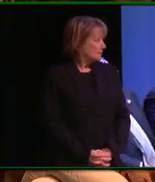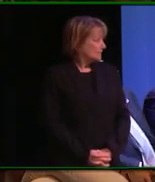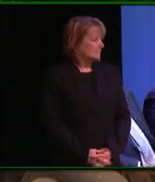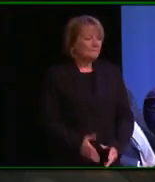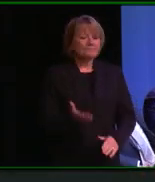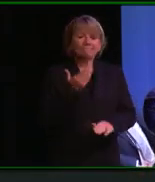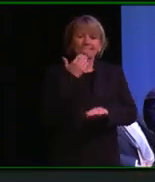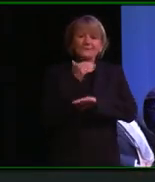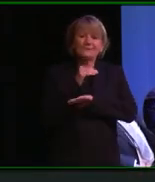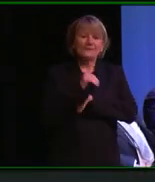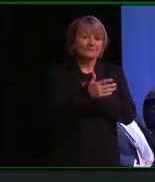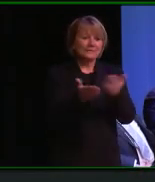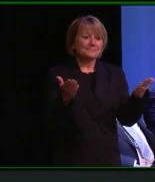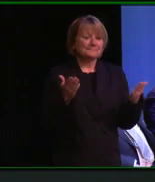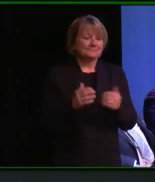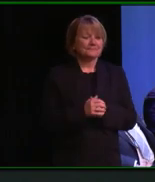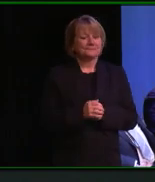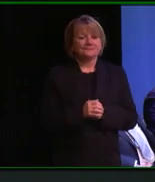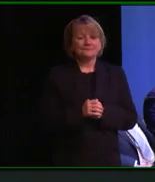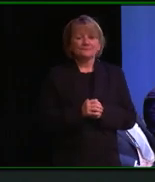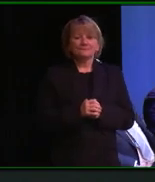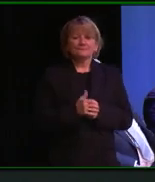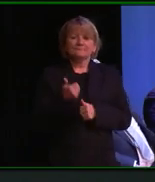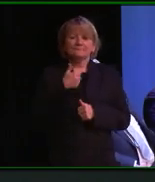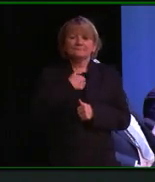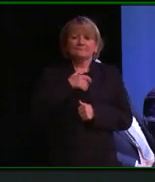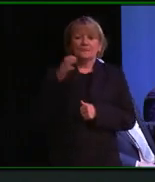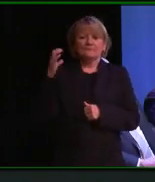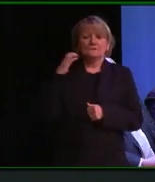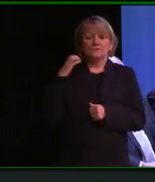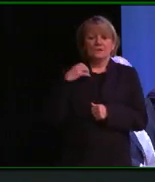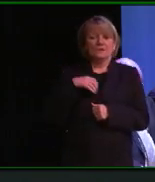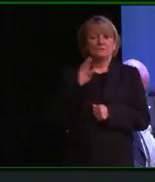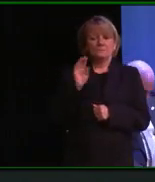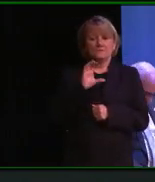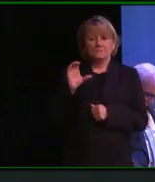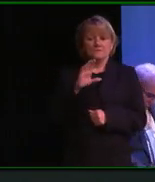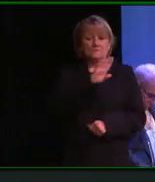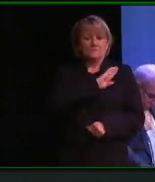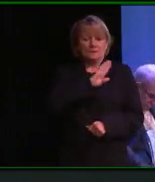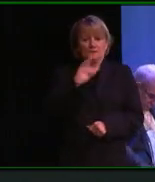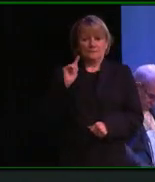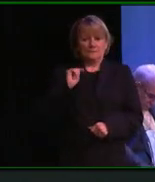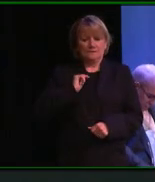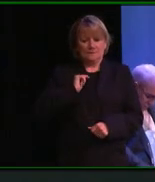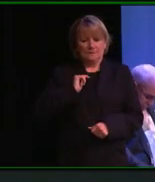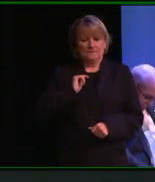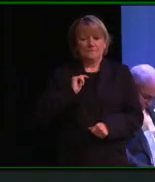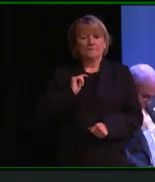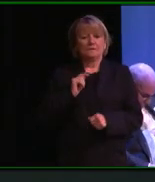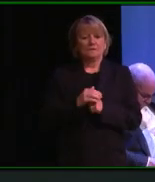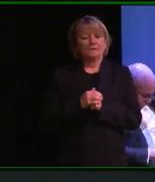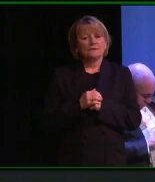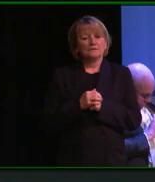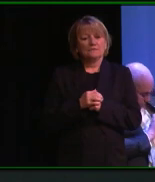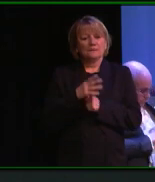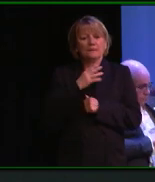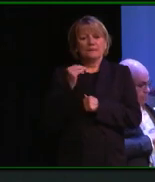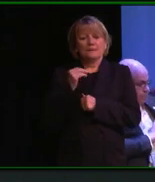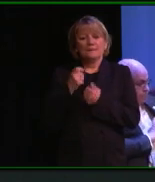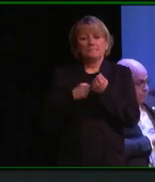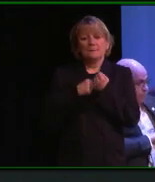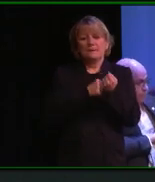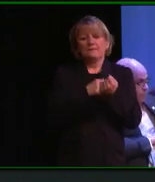Good evening, everyone. As the Chair of the Bristol Community College Board of Trustees, and on behalf of the